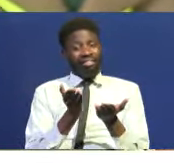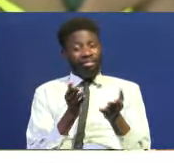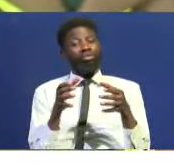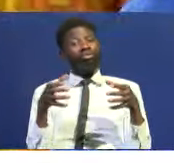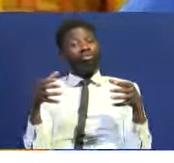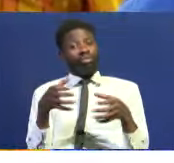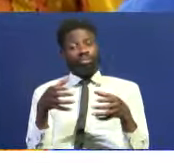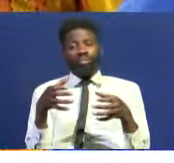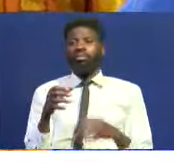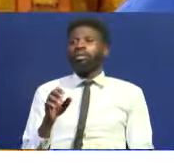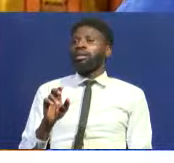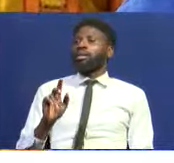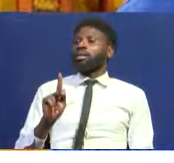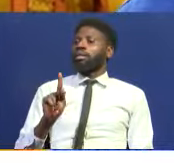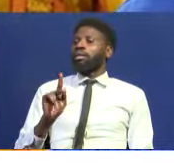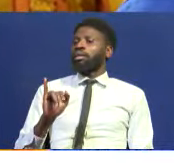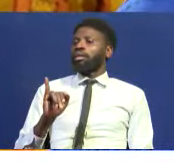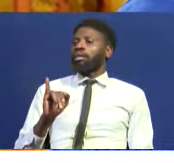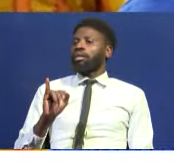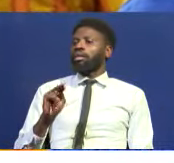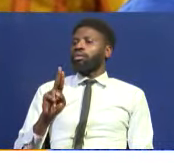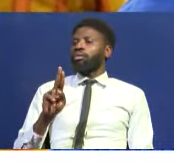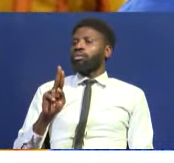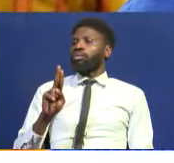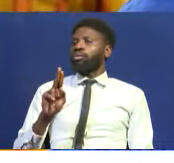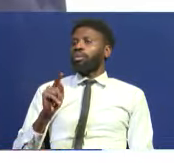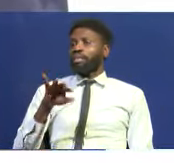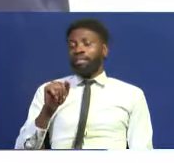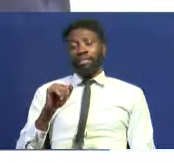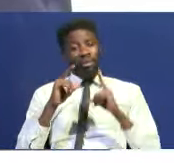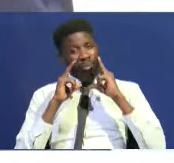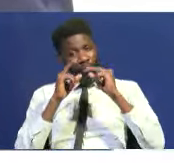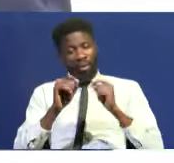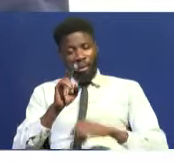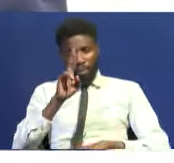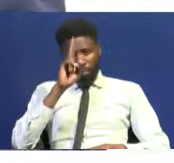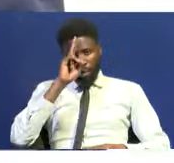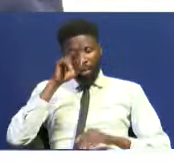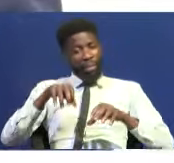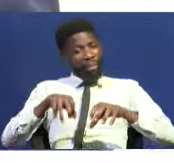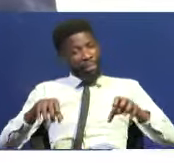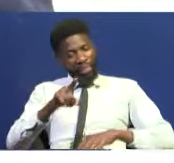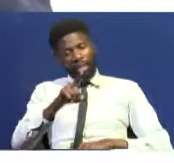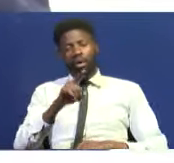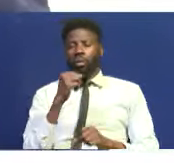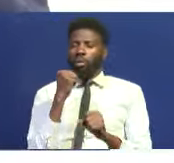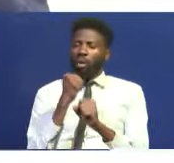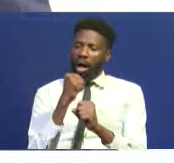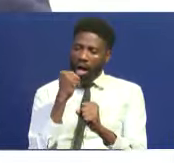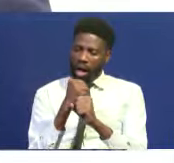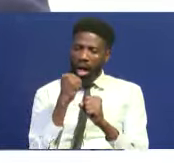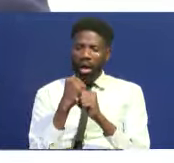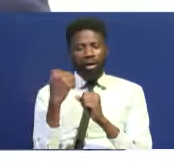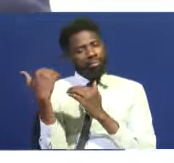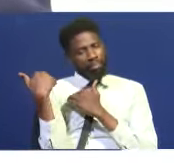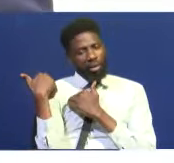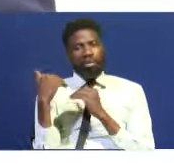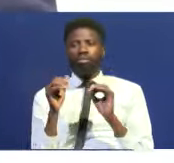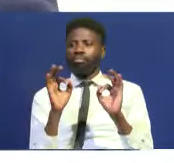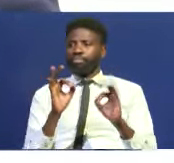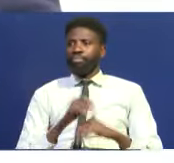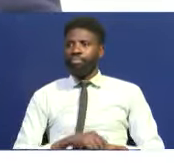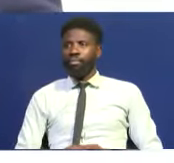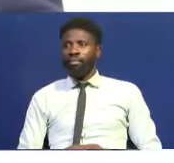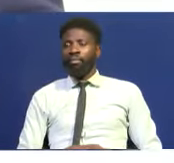wito wa uwajibikaji wa maofisa wa ngazi za chini wakiwa kazini. If officers make